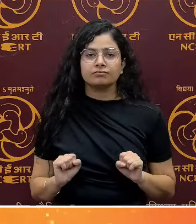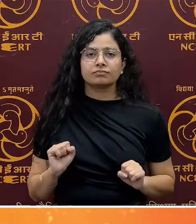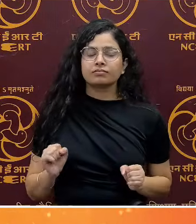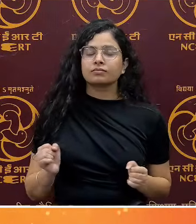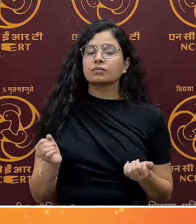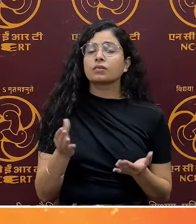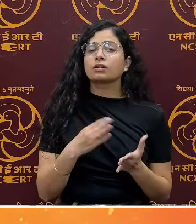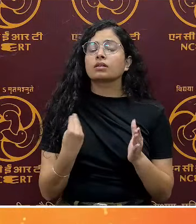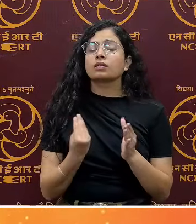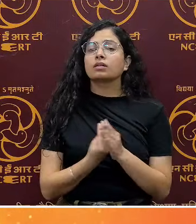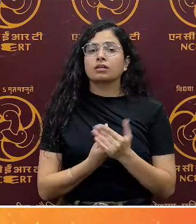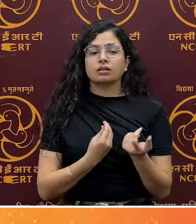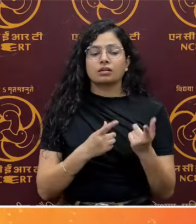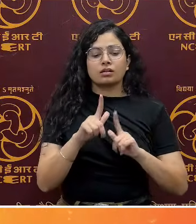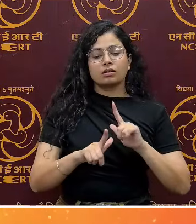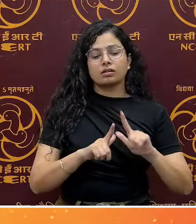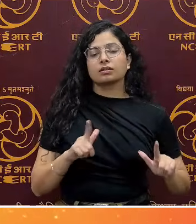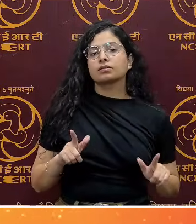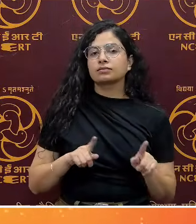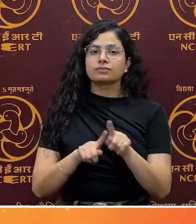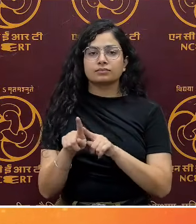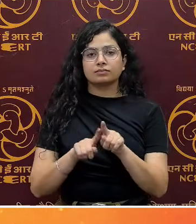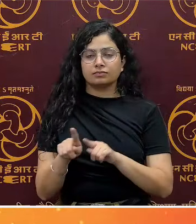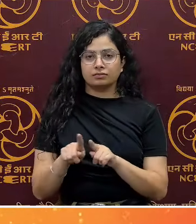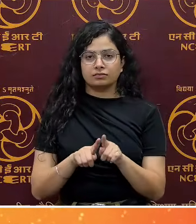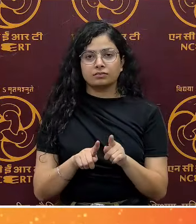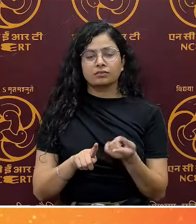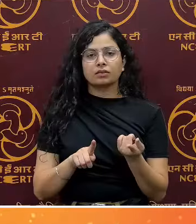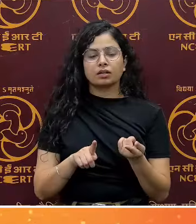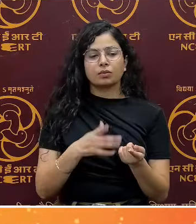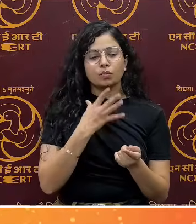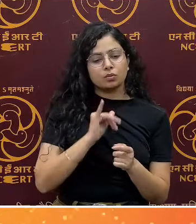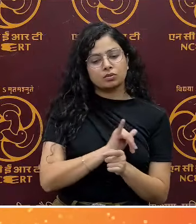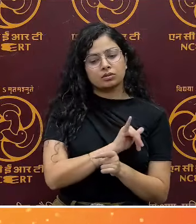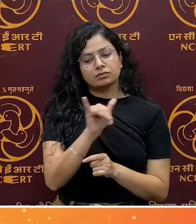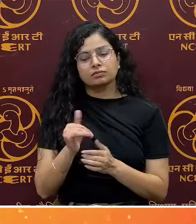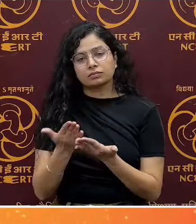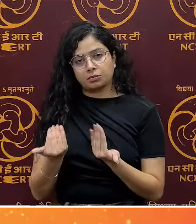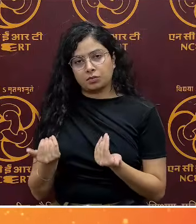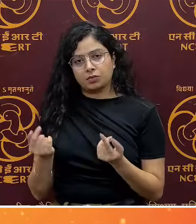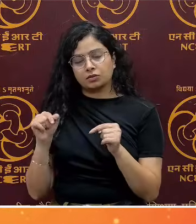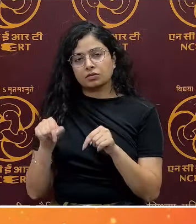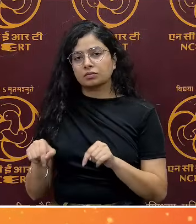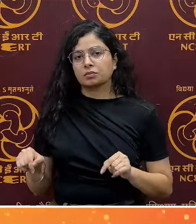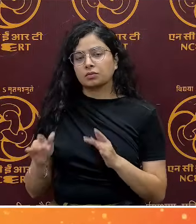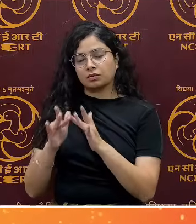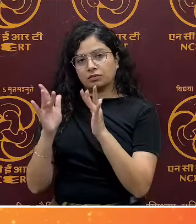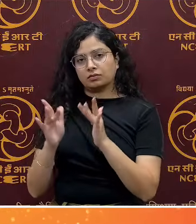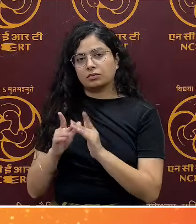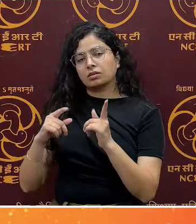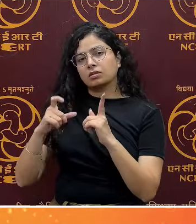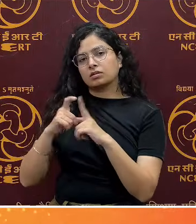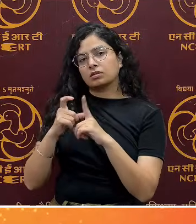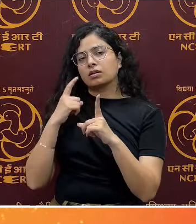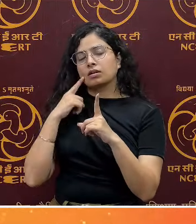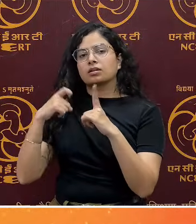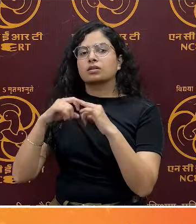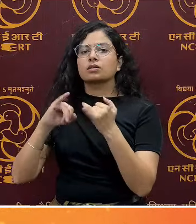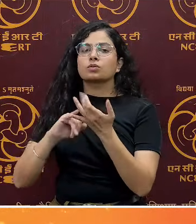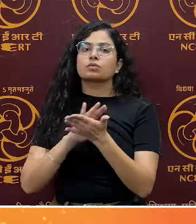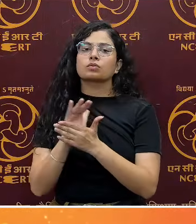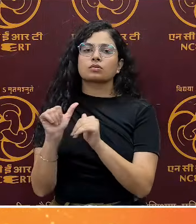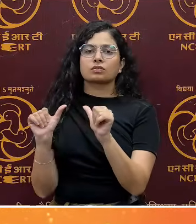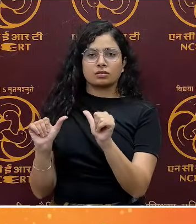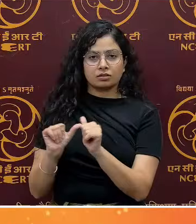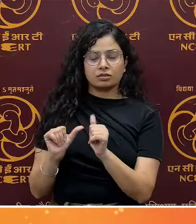have languages. For languages, there are simulations on these Diksha platform. There